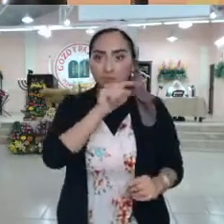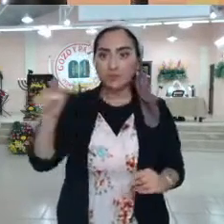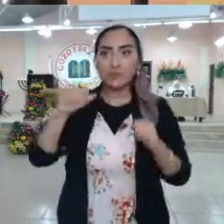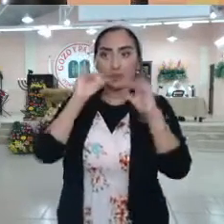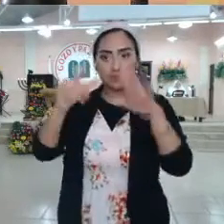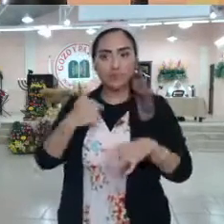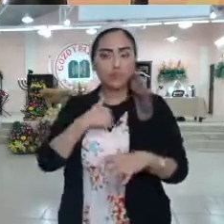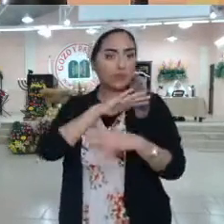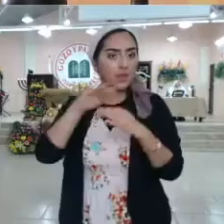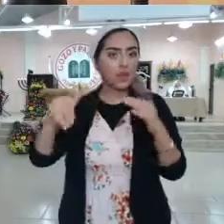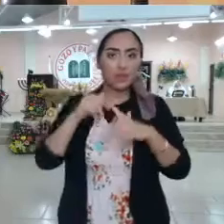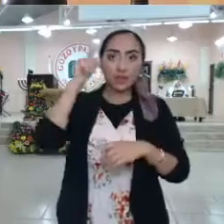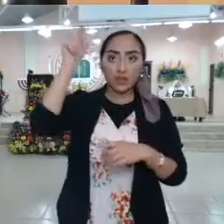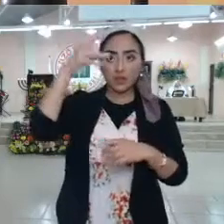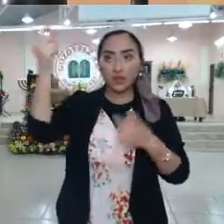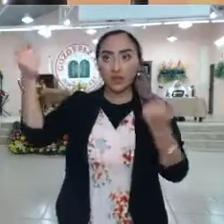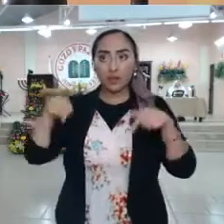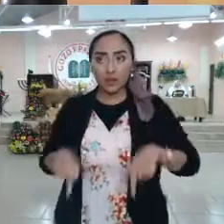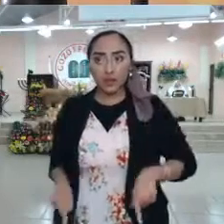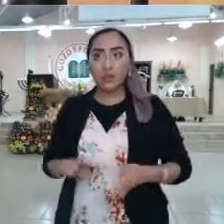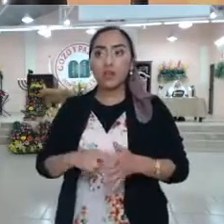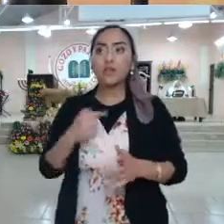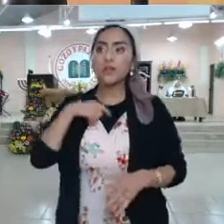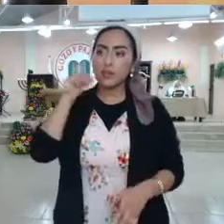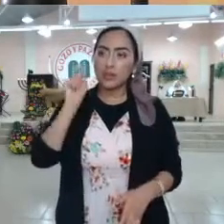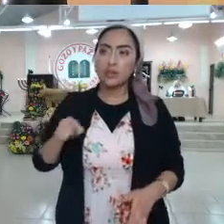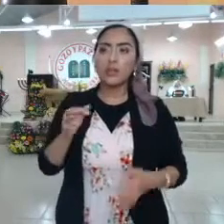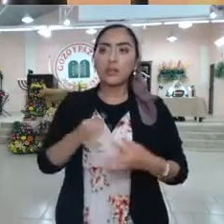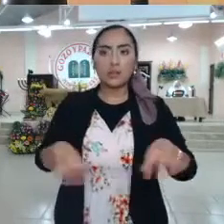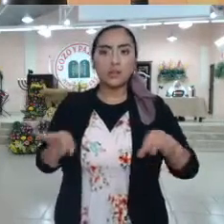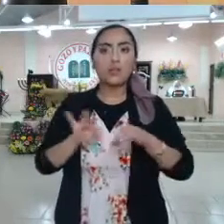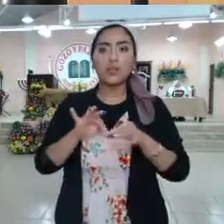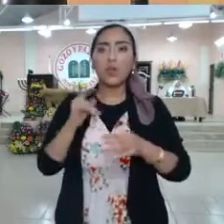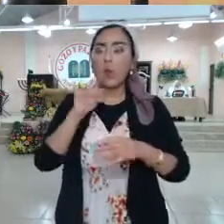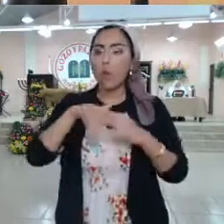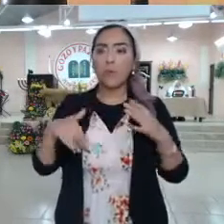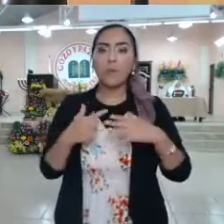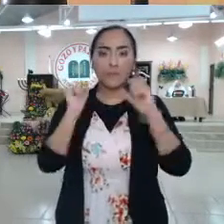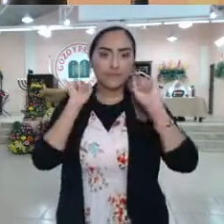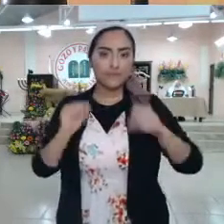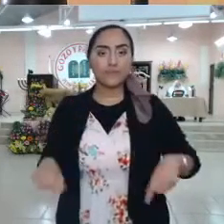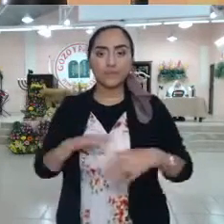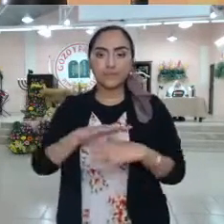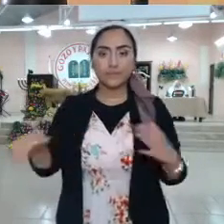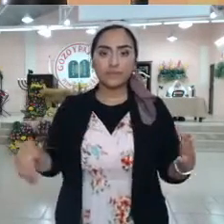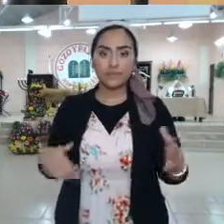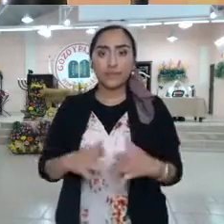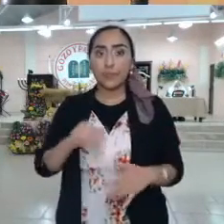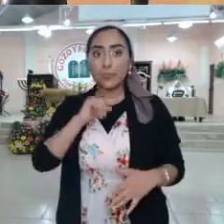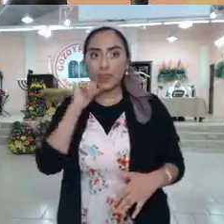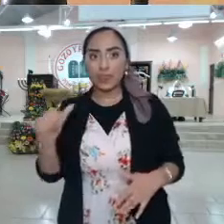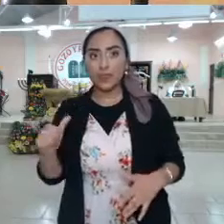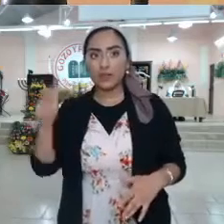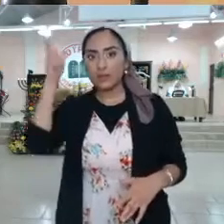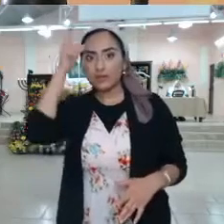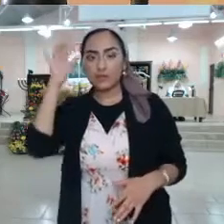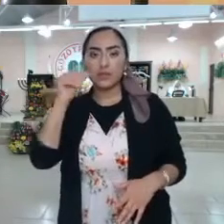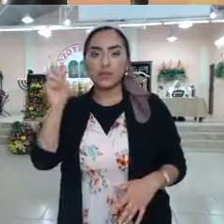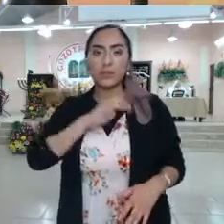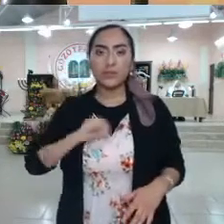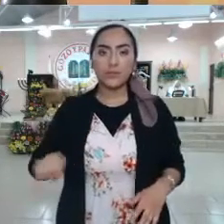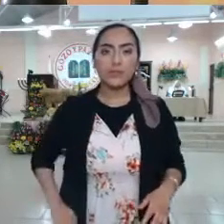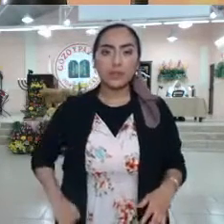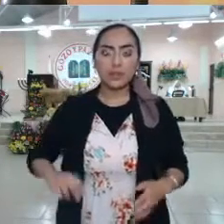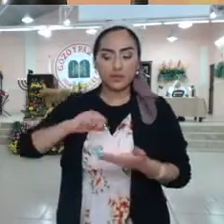HaKodesh keeps blessing you, everyone here and there. So we have to let ourselves have influence by the one that can do all, not by the